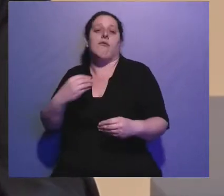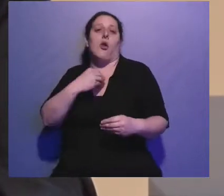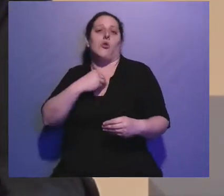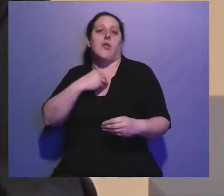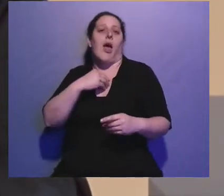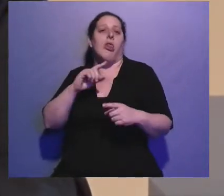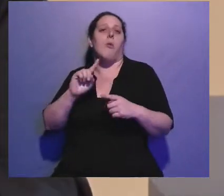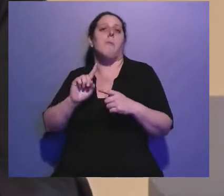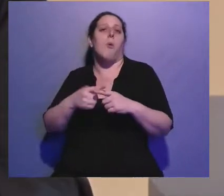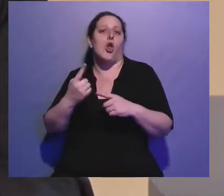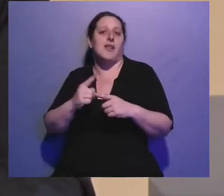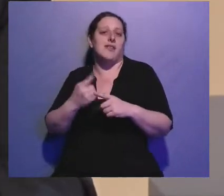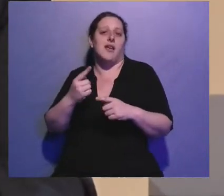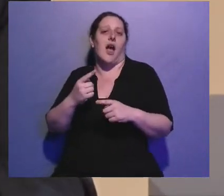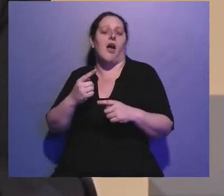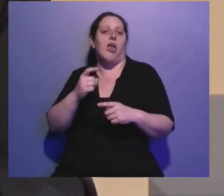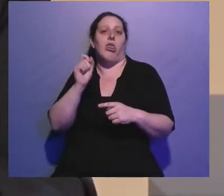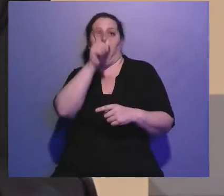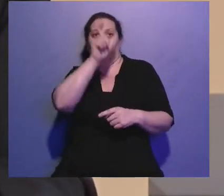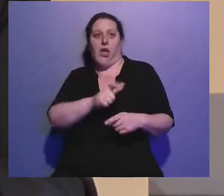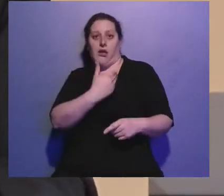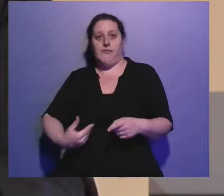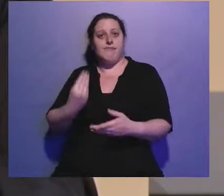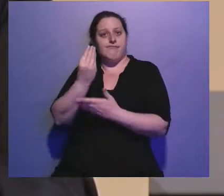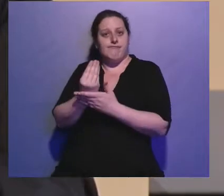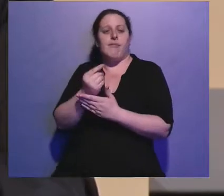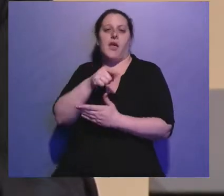there you need the political will of